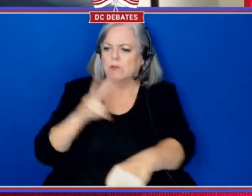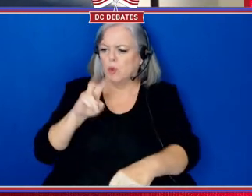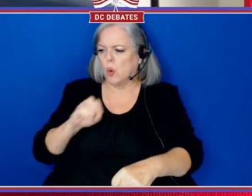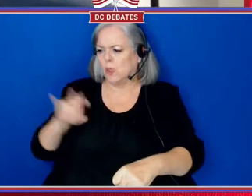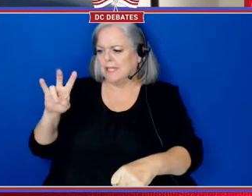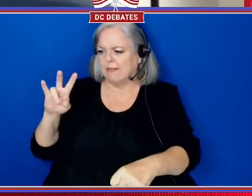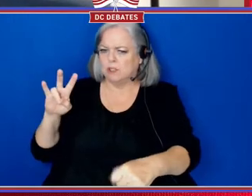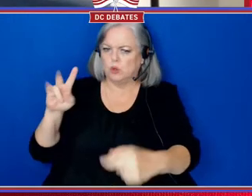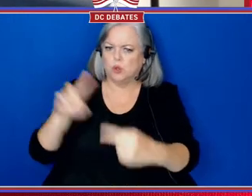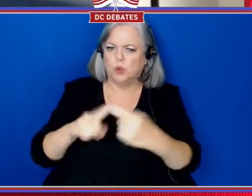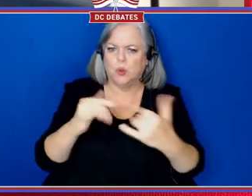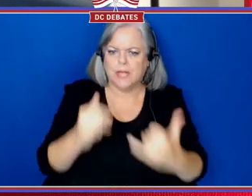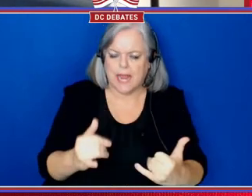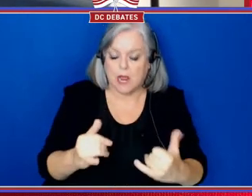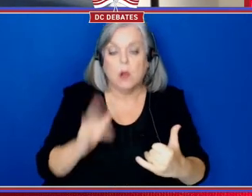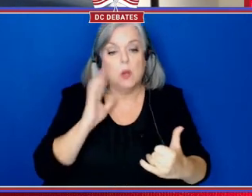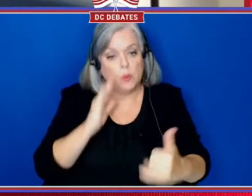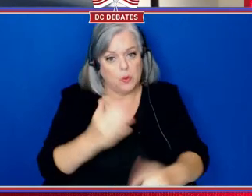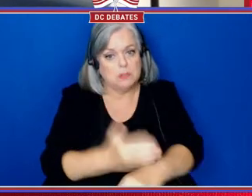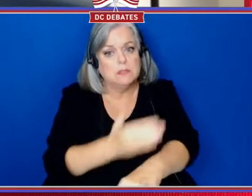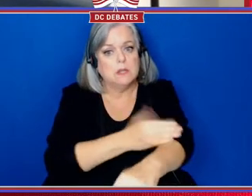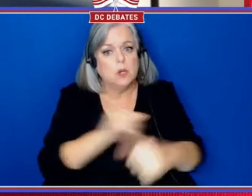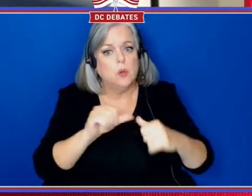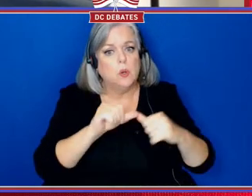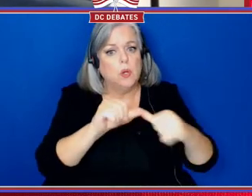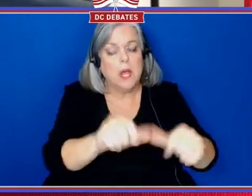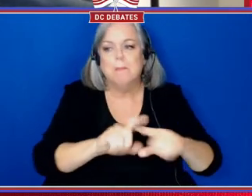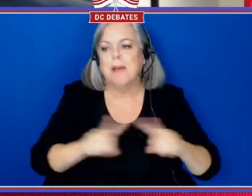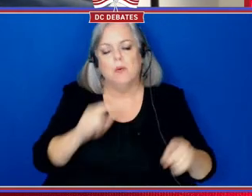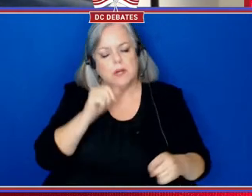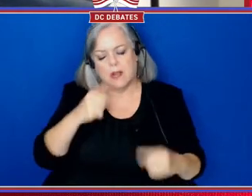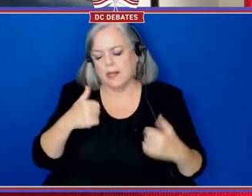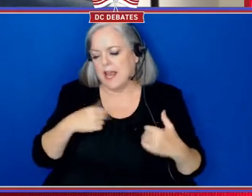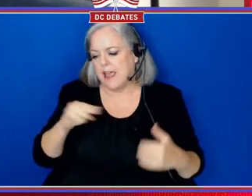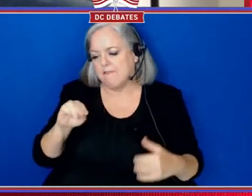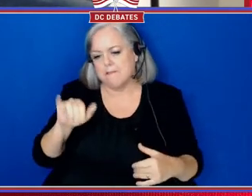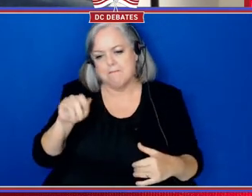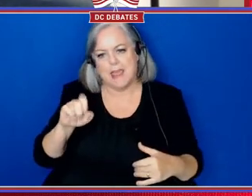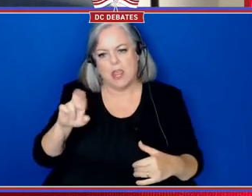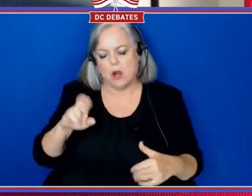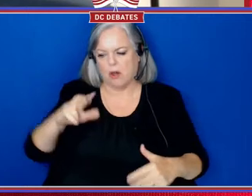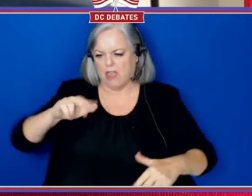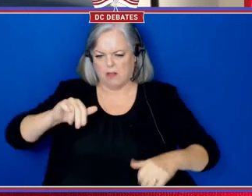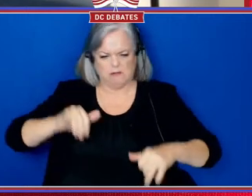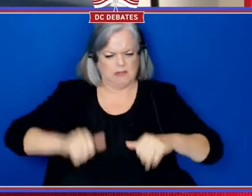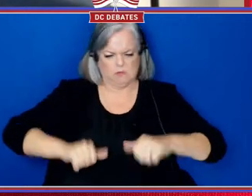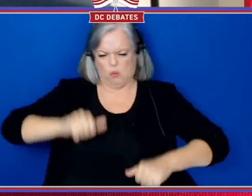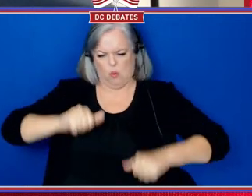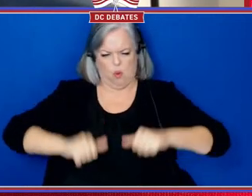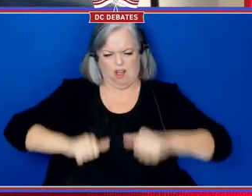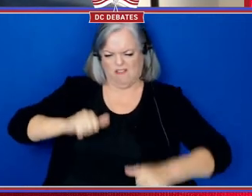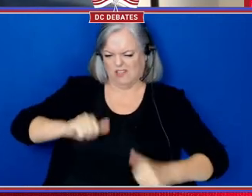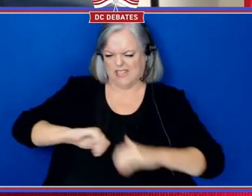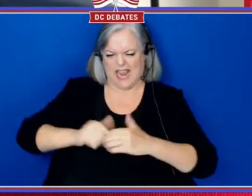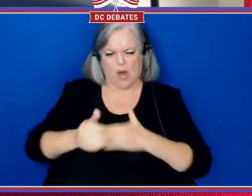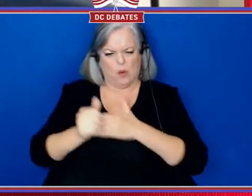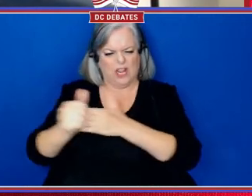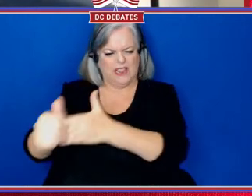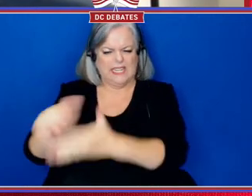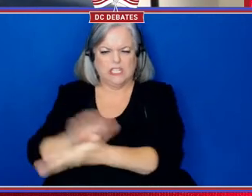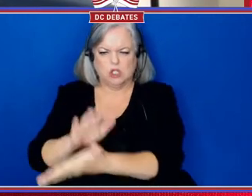when it comes to how we're going to lead our schools or move boxes around the board. You shouldn't even